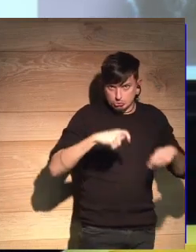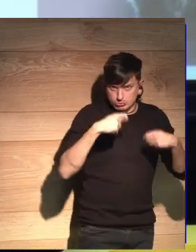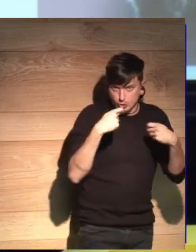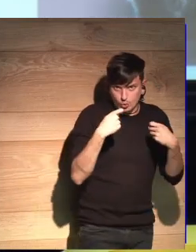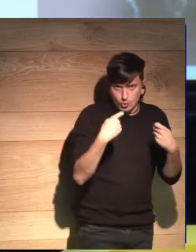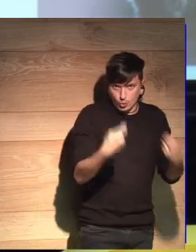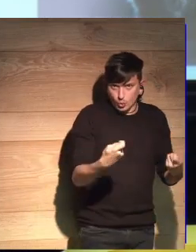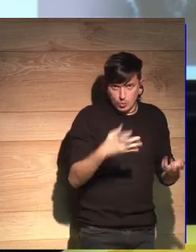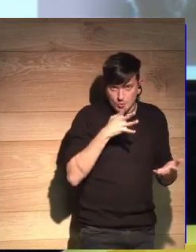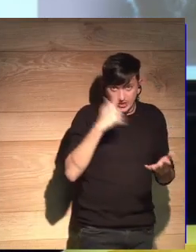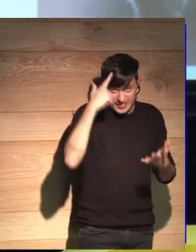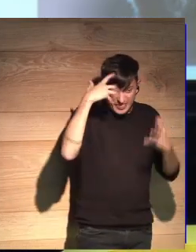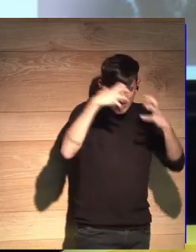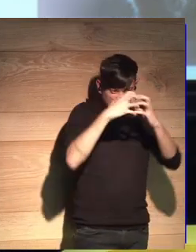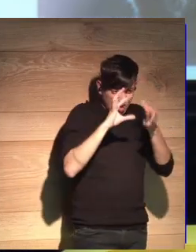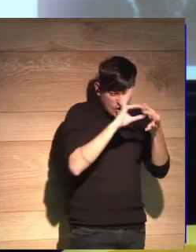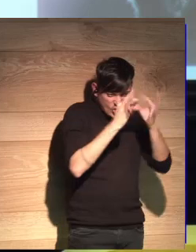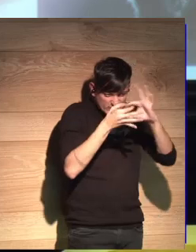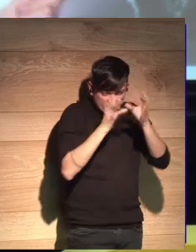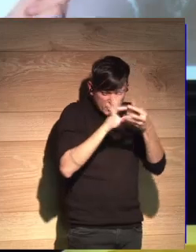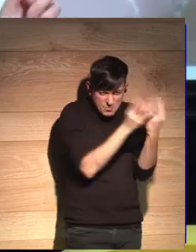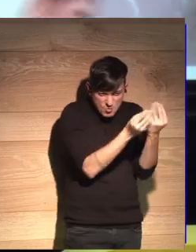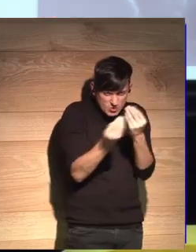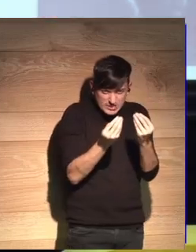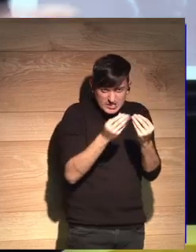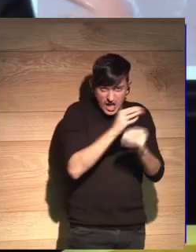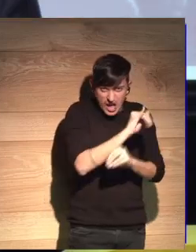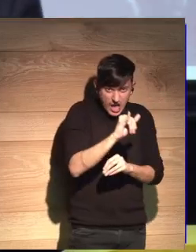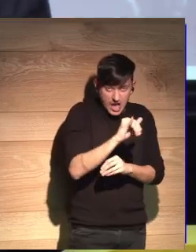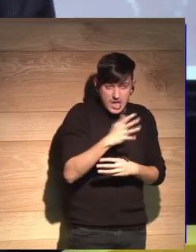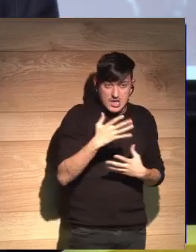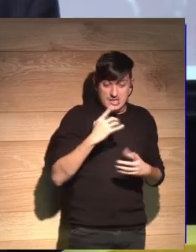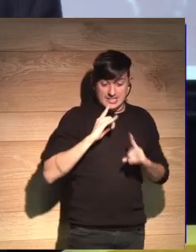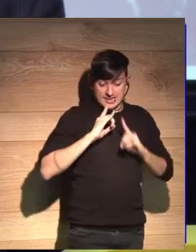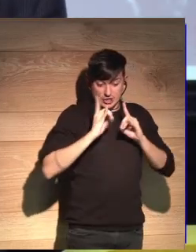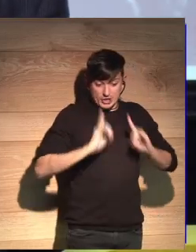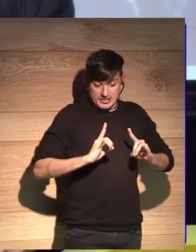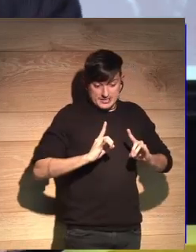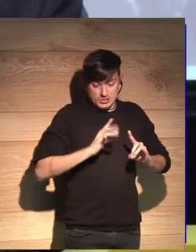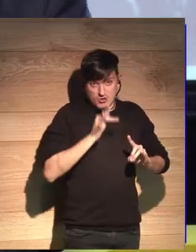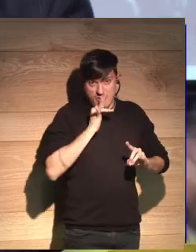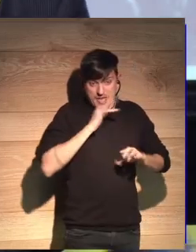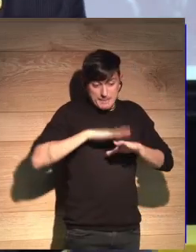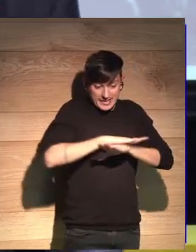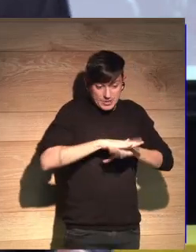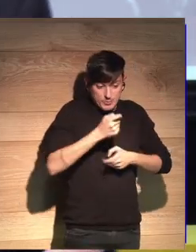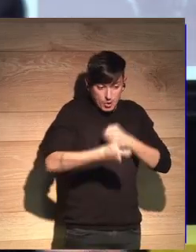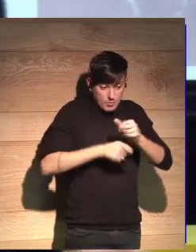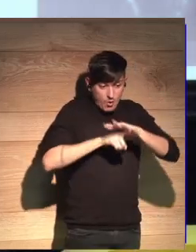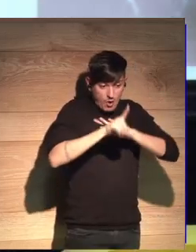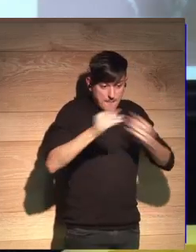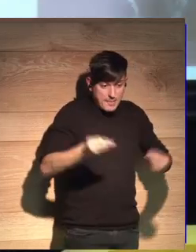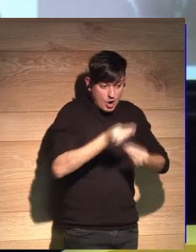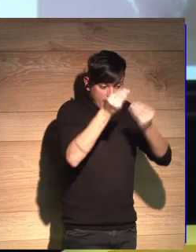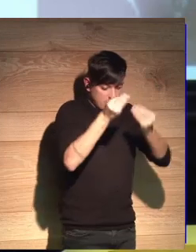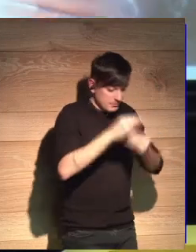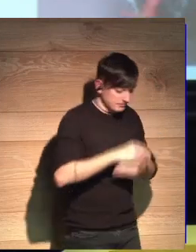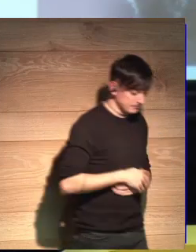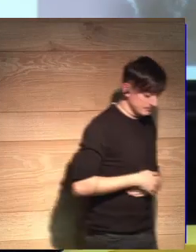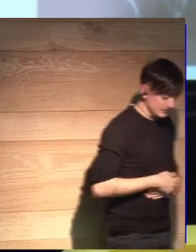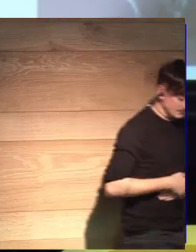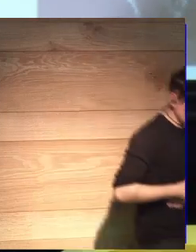crude electrodes. We have very crude means of getting there, but we're improving this at a steady rate. Some people envision that in the future we're